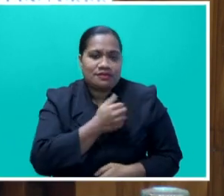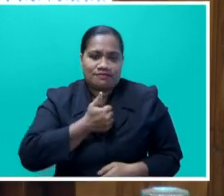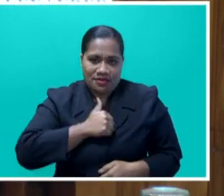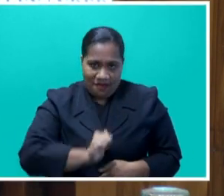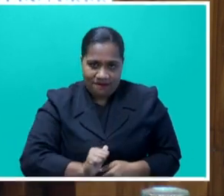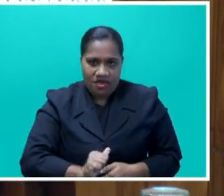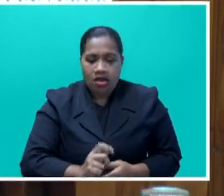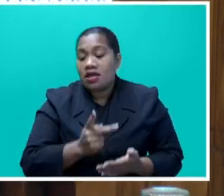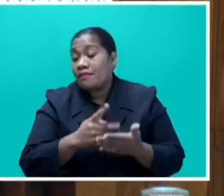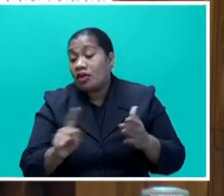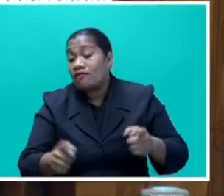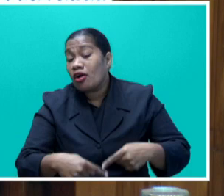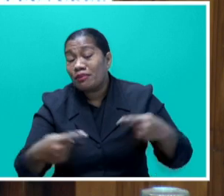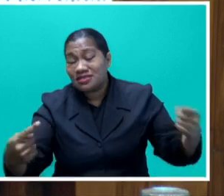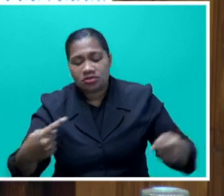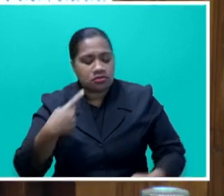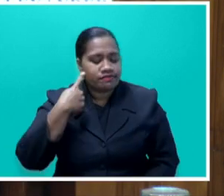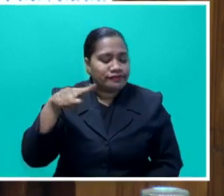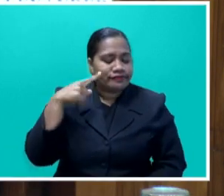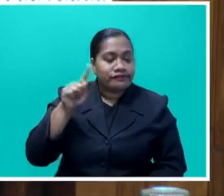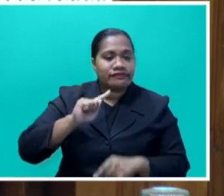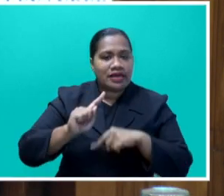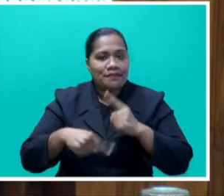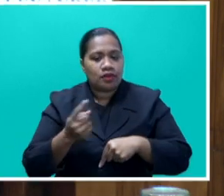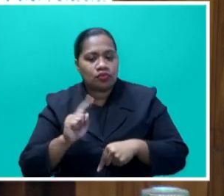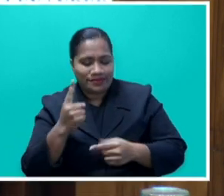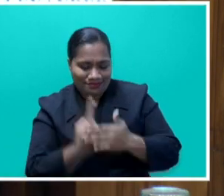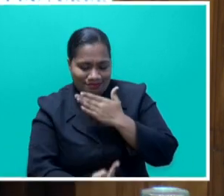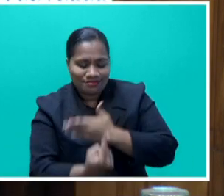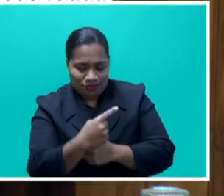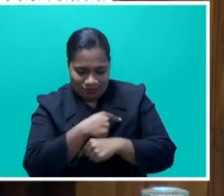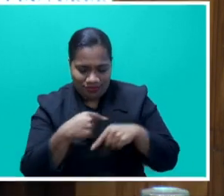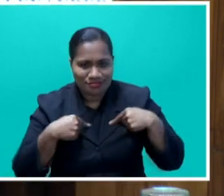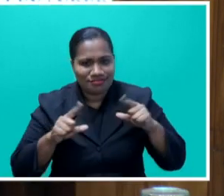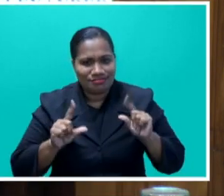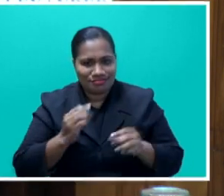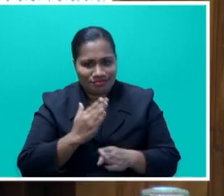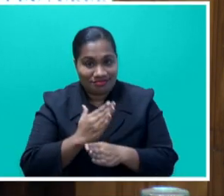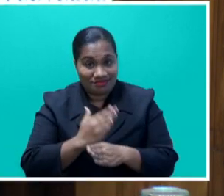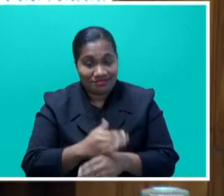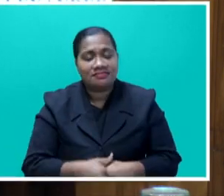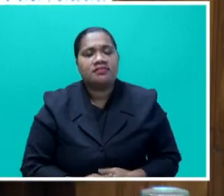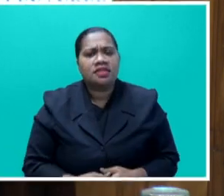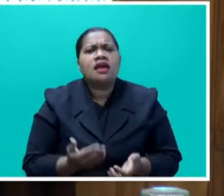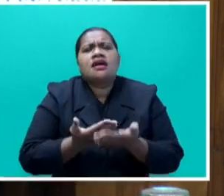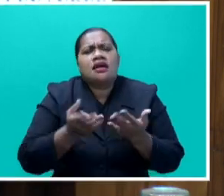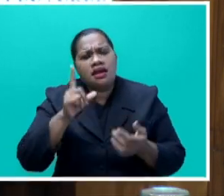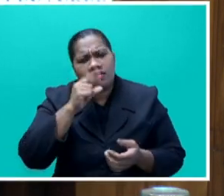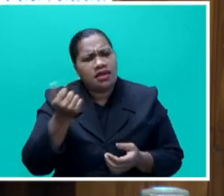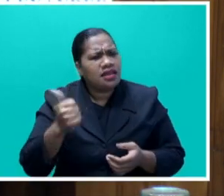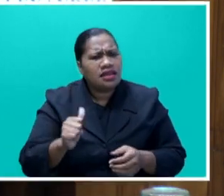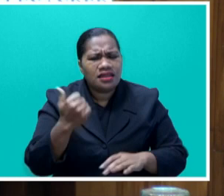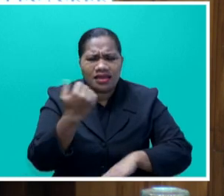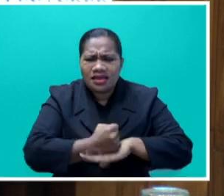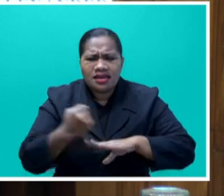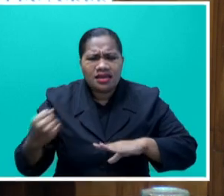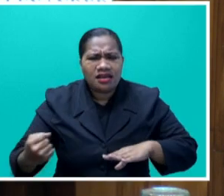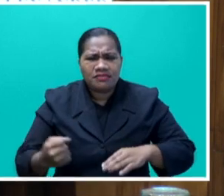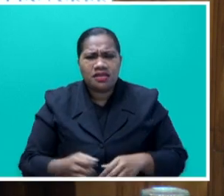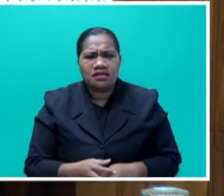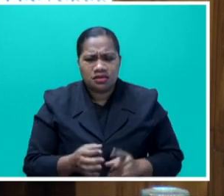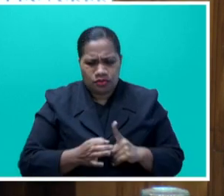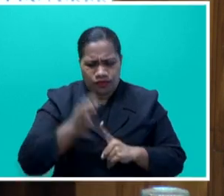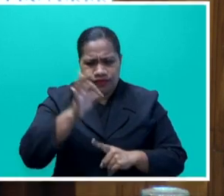opposition to ignore these facts. Mr. Speaker, sir, how can any government upgrade informal settlements